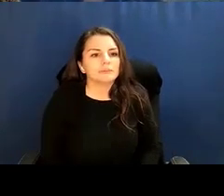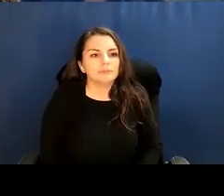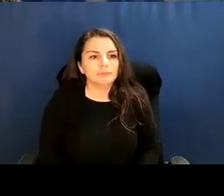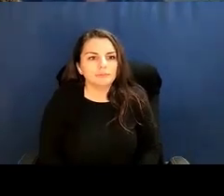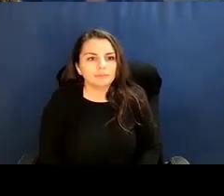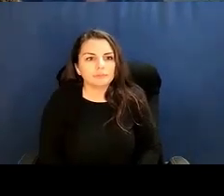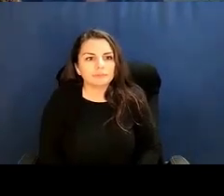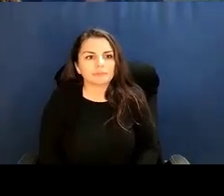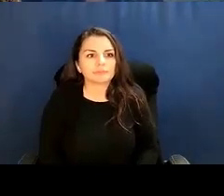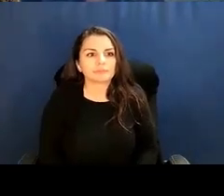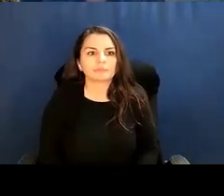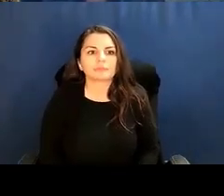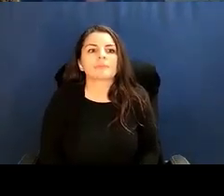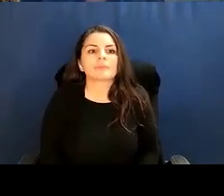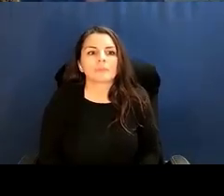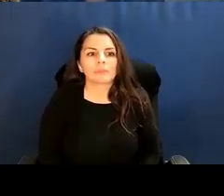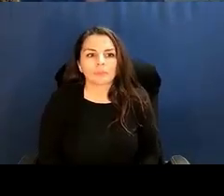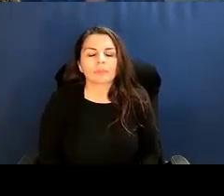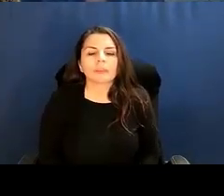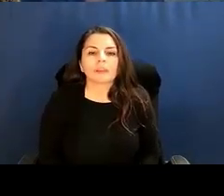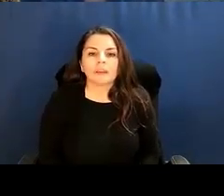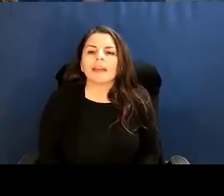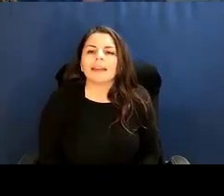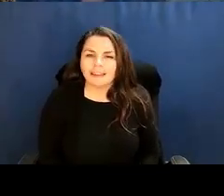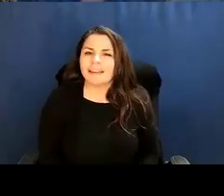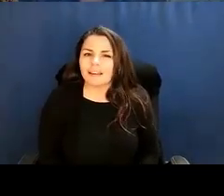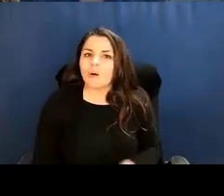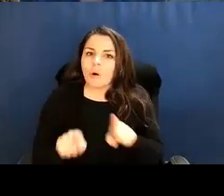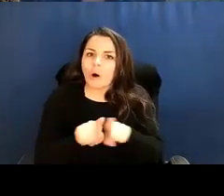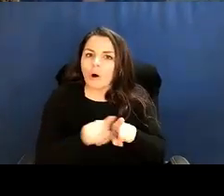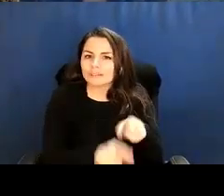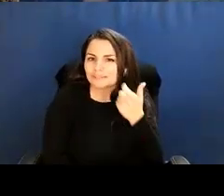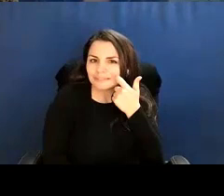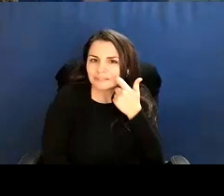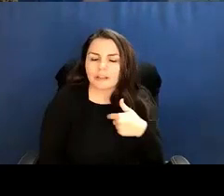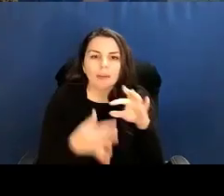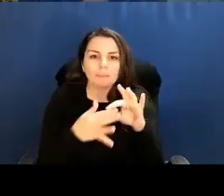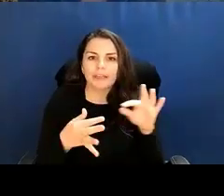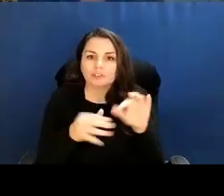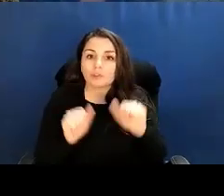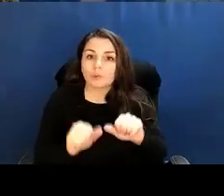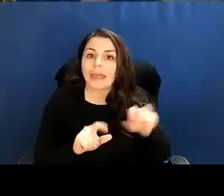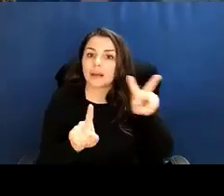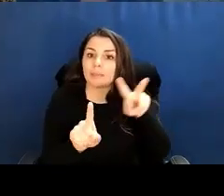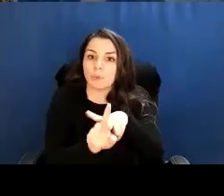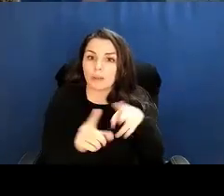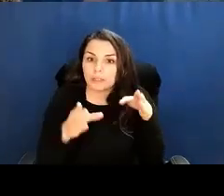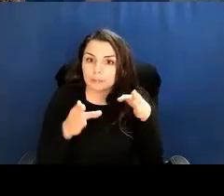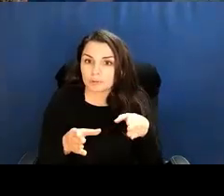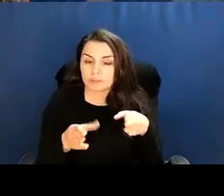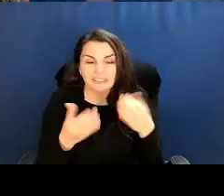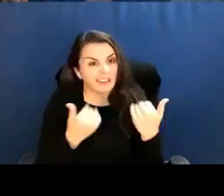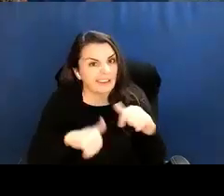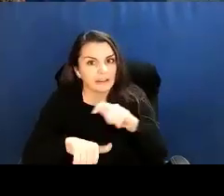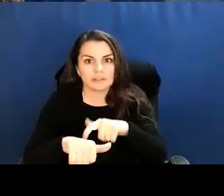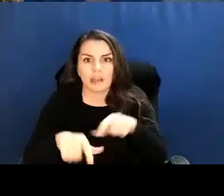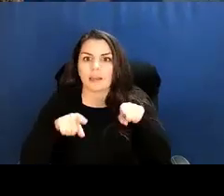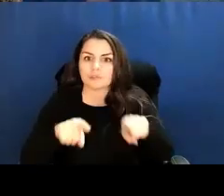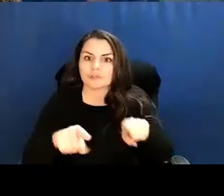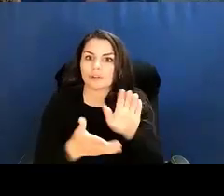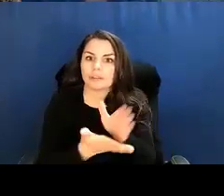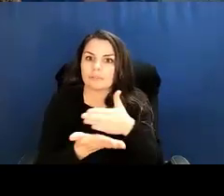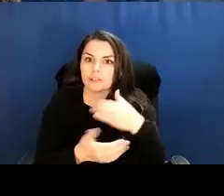in the example that I gave, would say, well, I'm sorry that one person terminated early, but we're only going